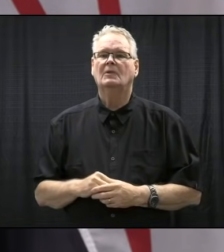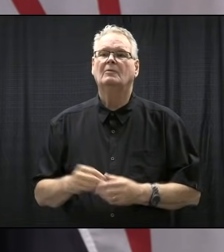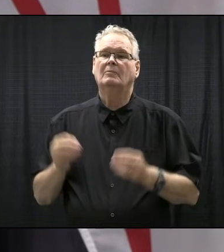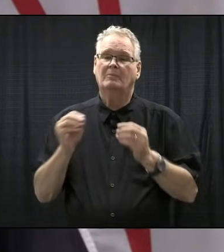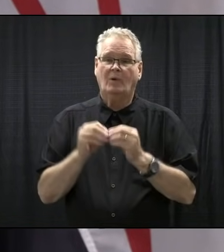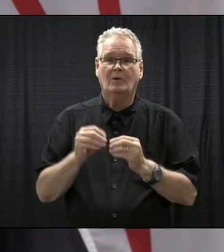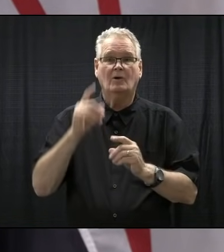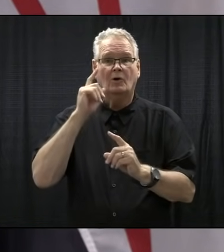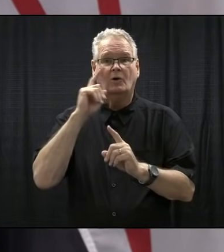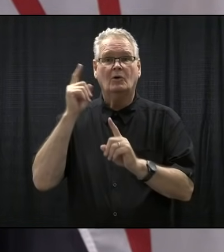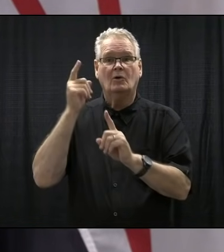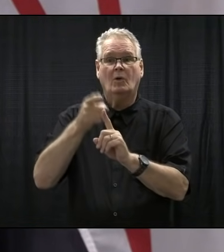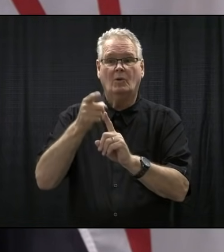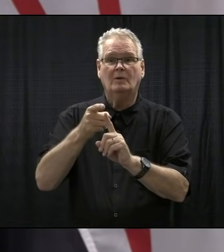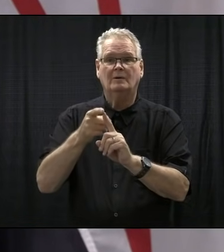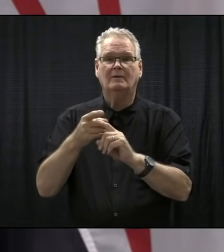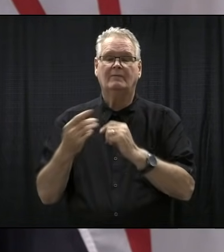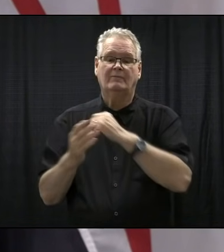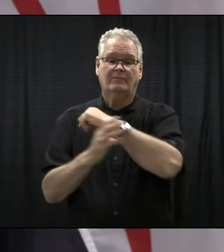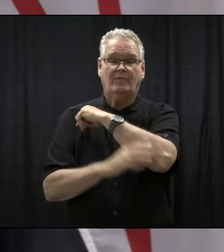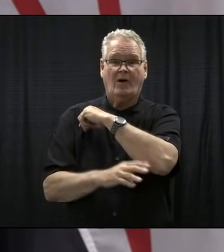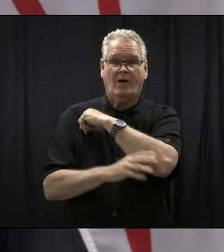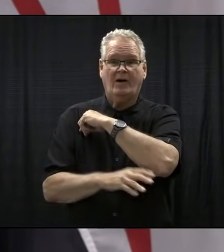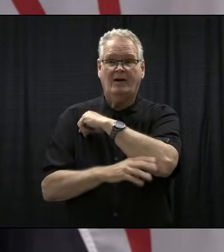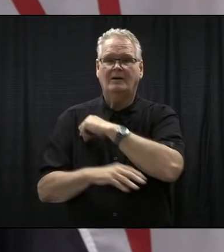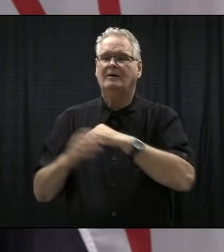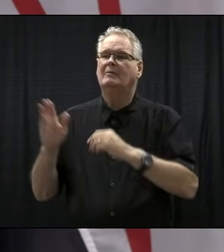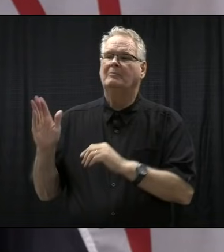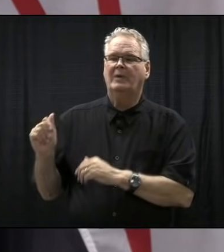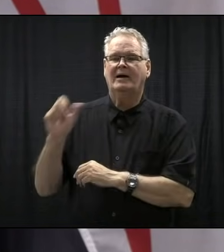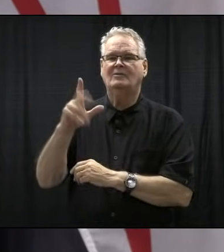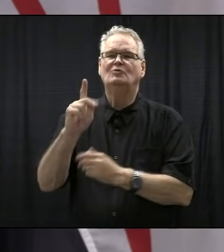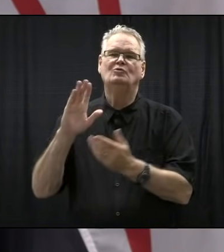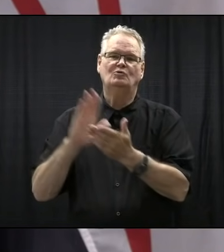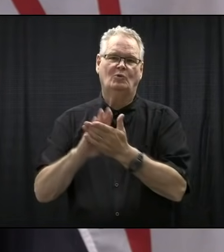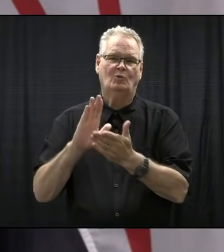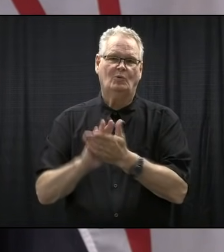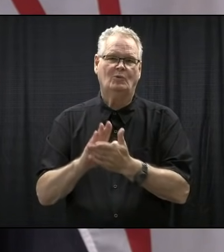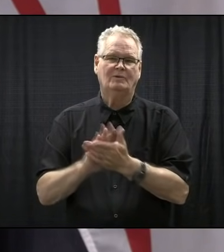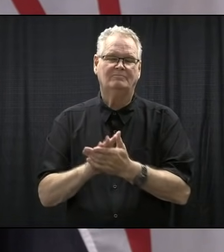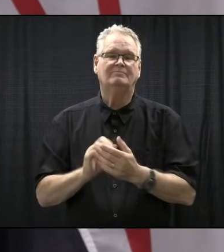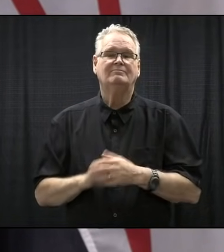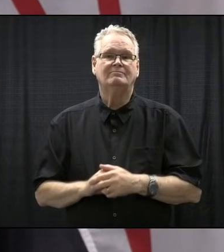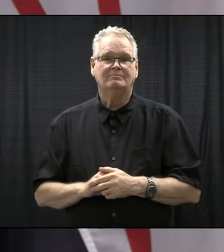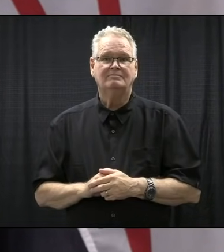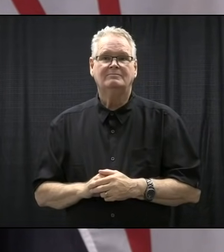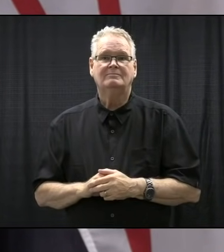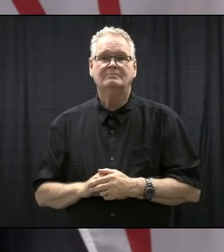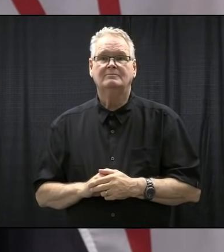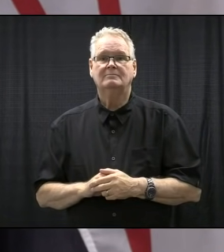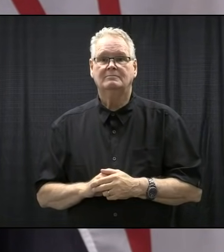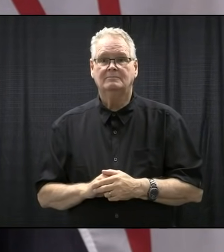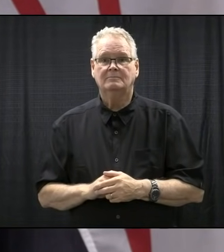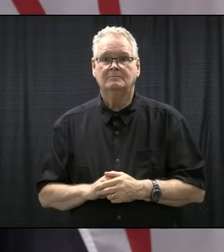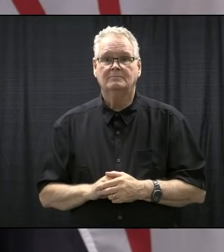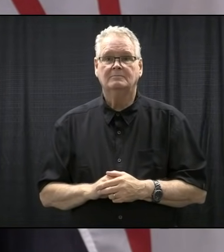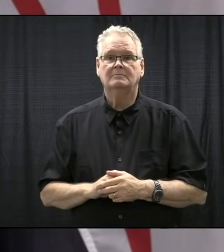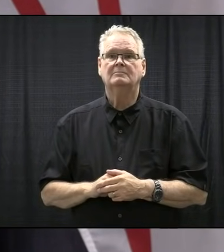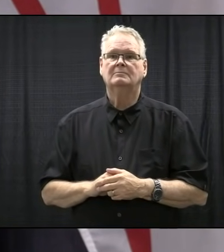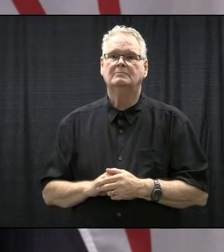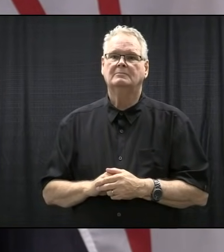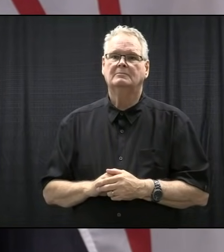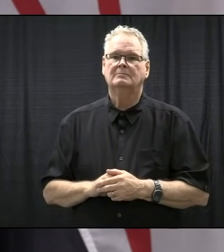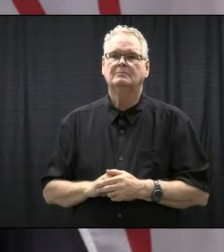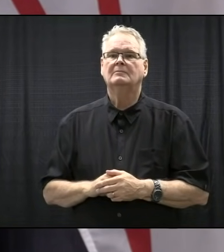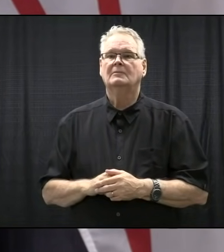low-risk environment. So those of us that can be immunized need to build that barrier to protect those who cannot be immunized, particularly